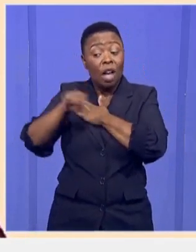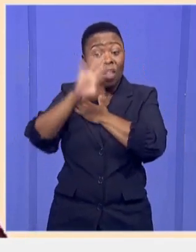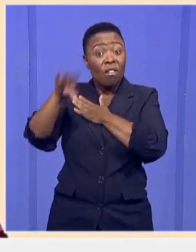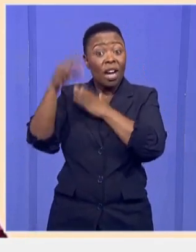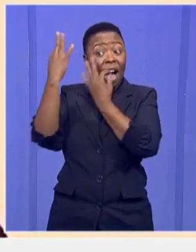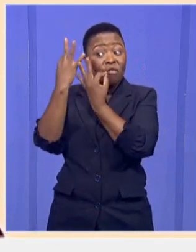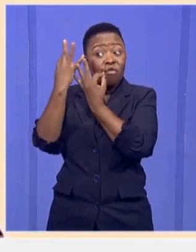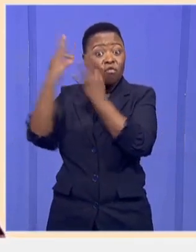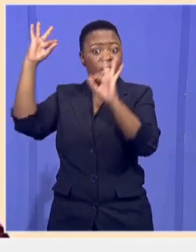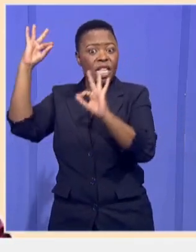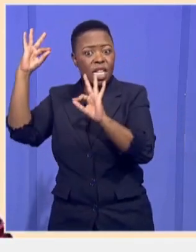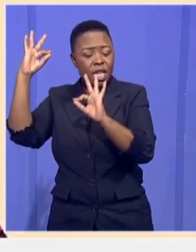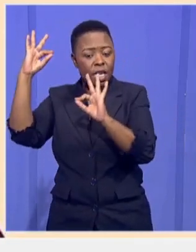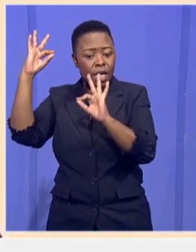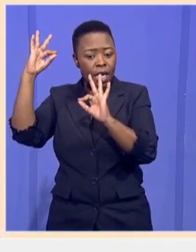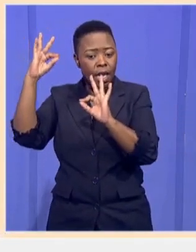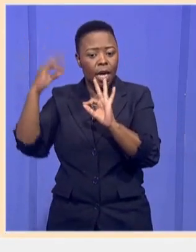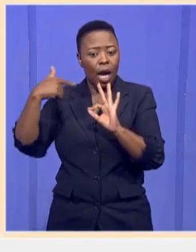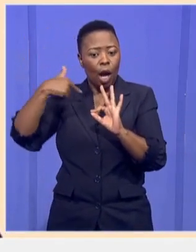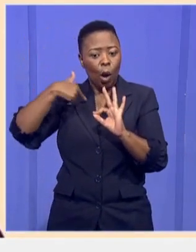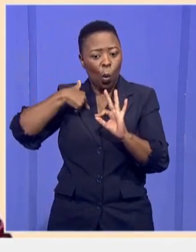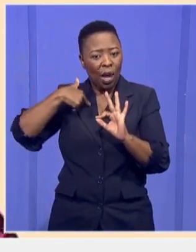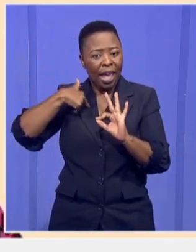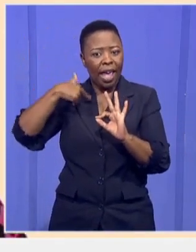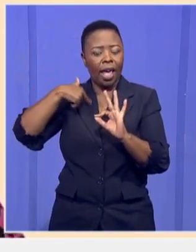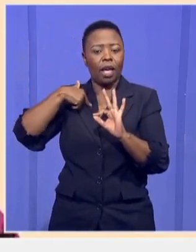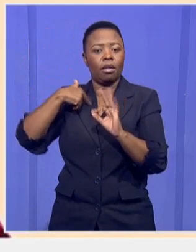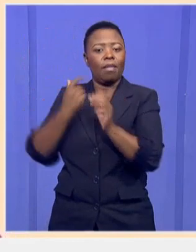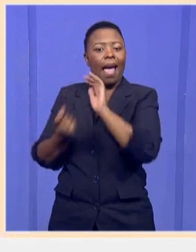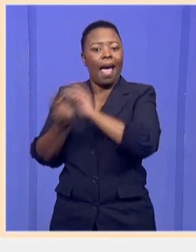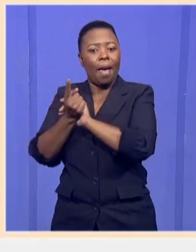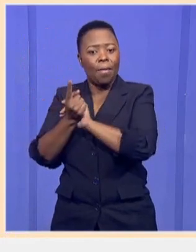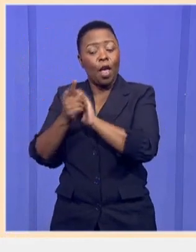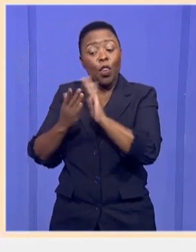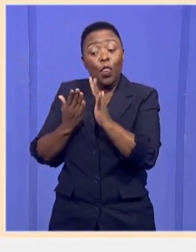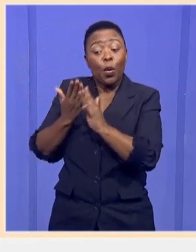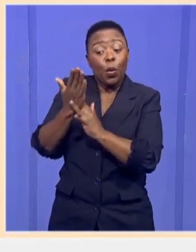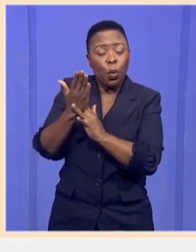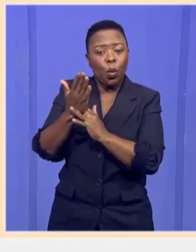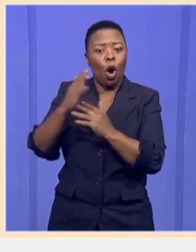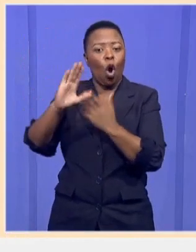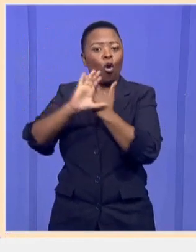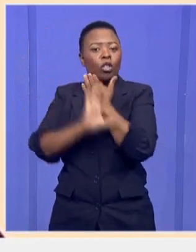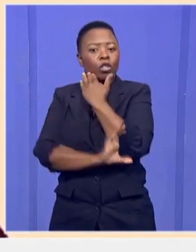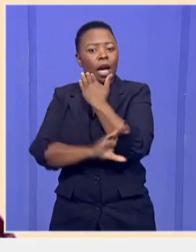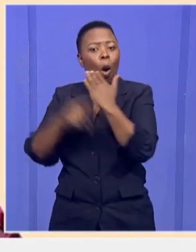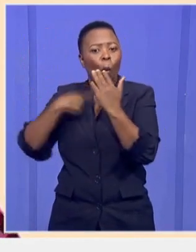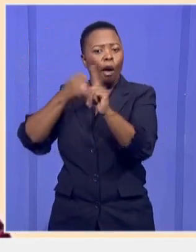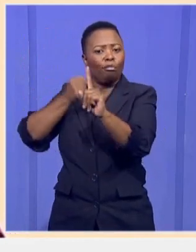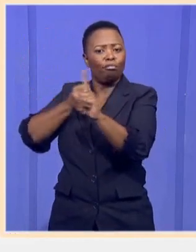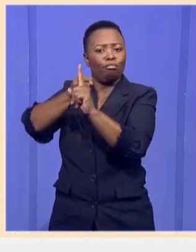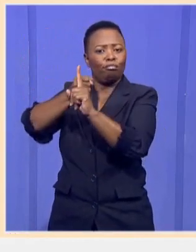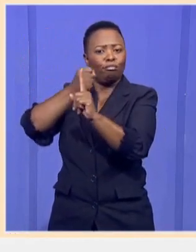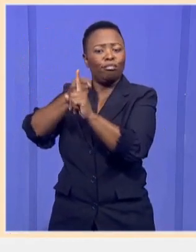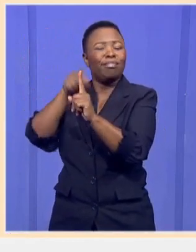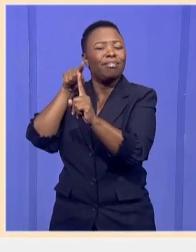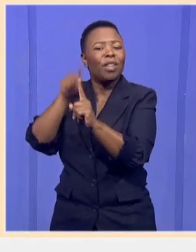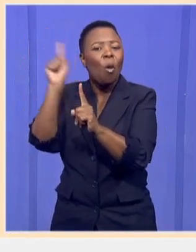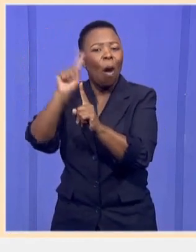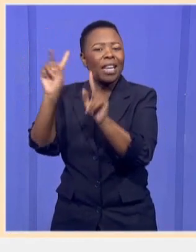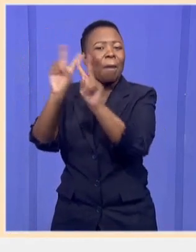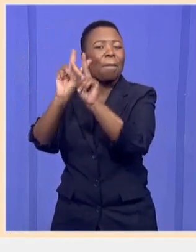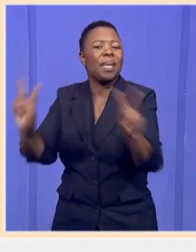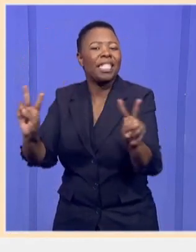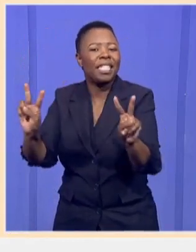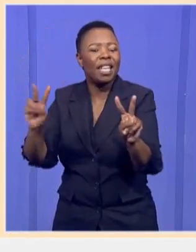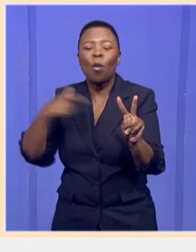we undertook, through our constitution, we will always strive for peace. We don't want